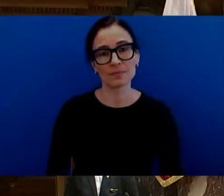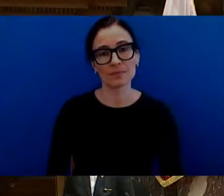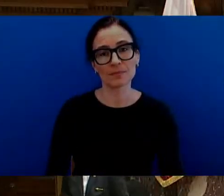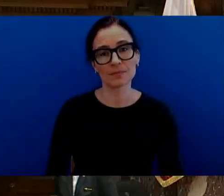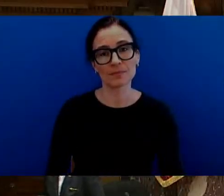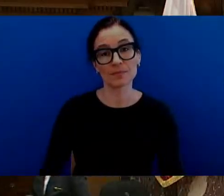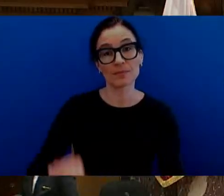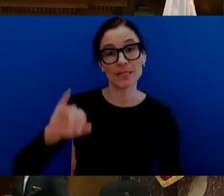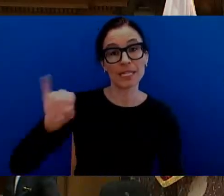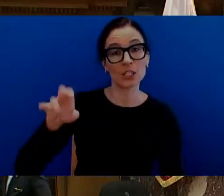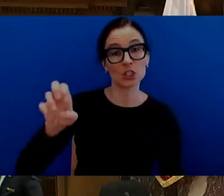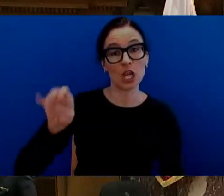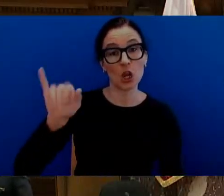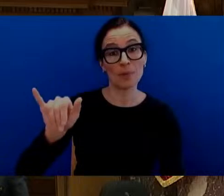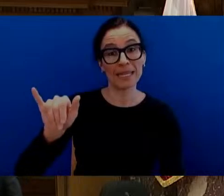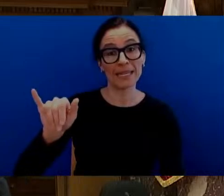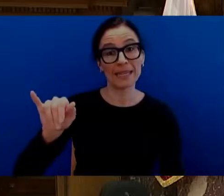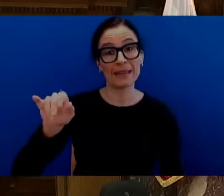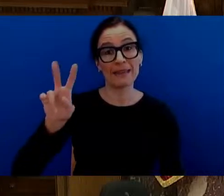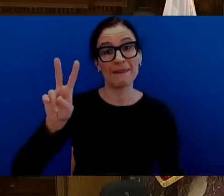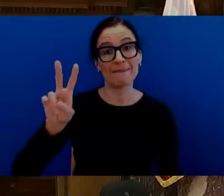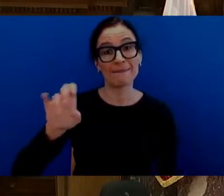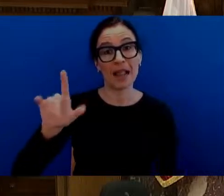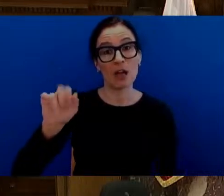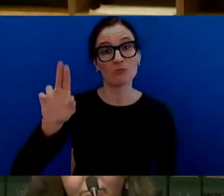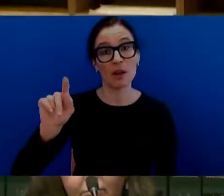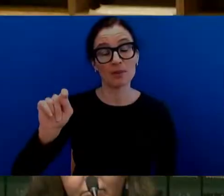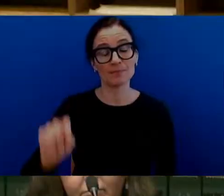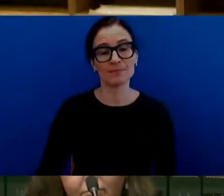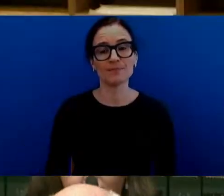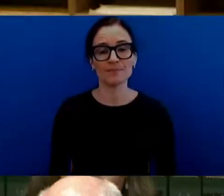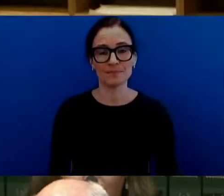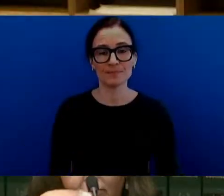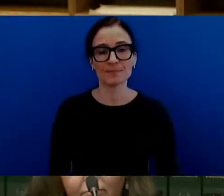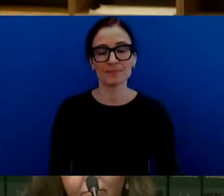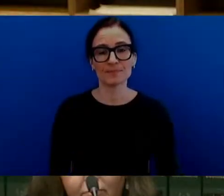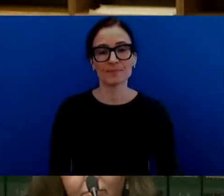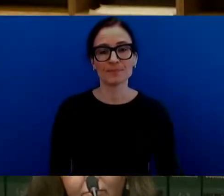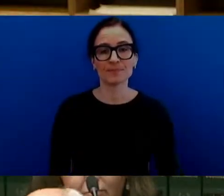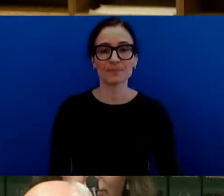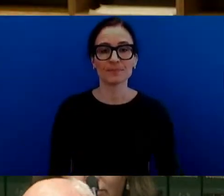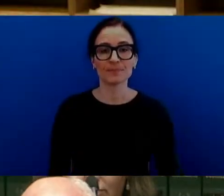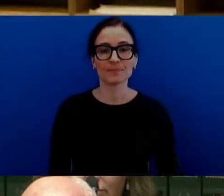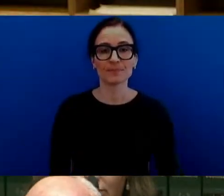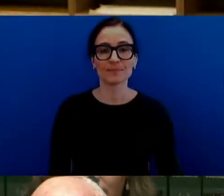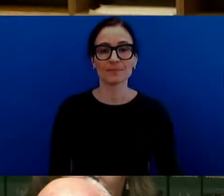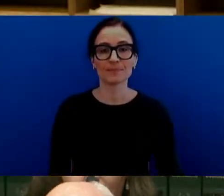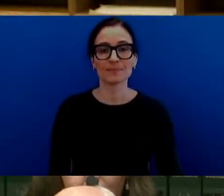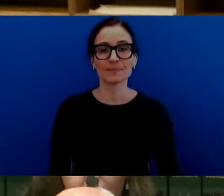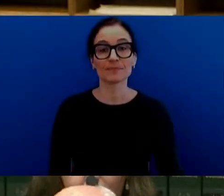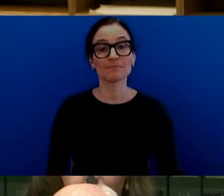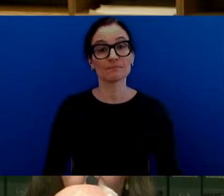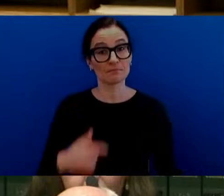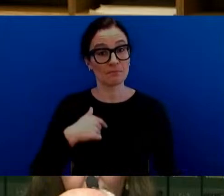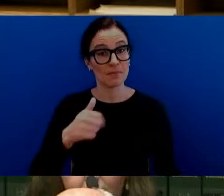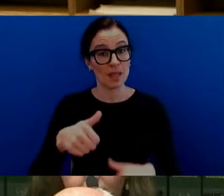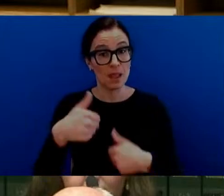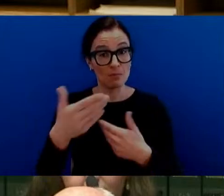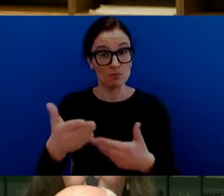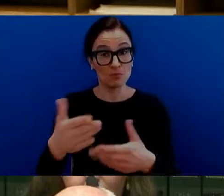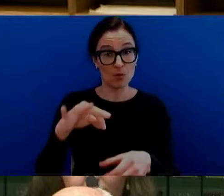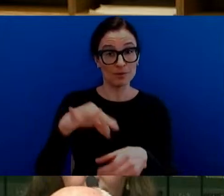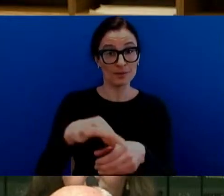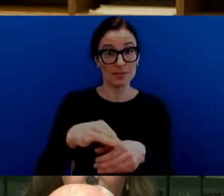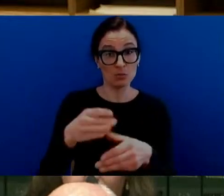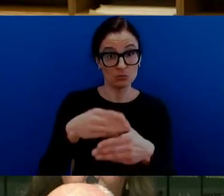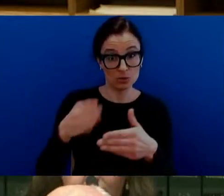Attorney General. I move that the certificates of the Chief Electoral Officer of the results of the election of members be entered upon the journals of the